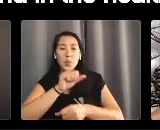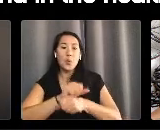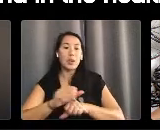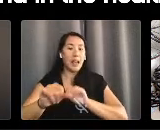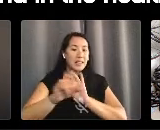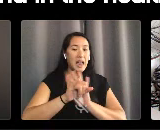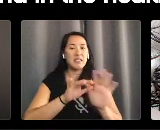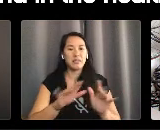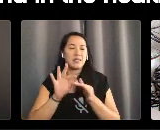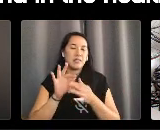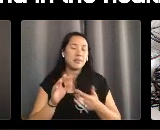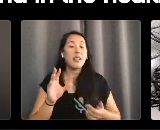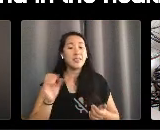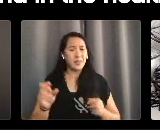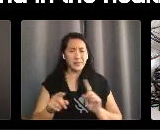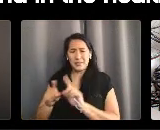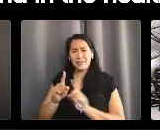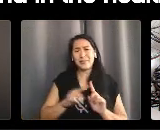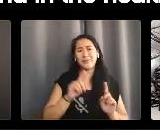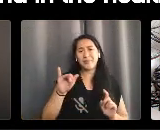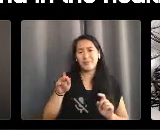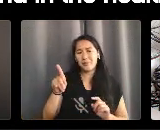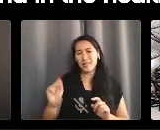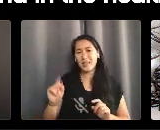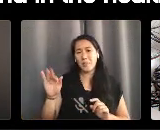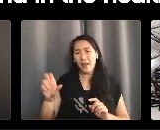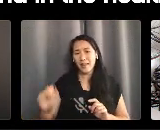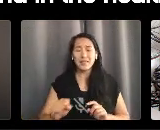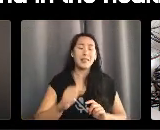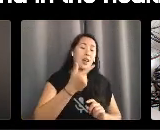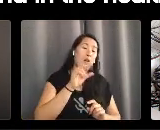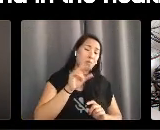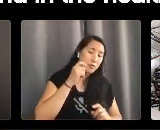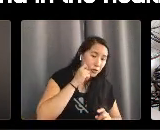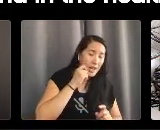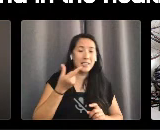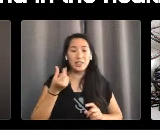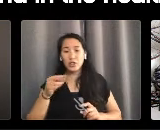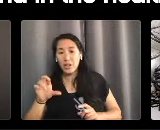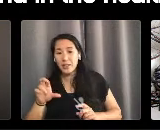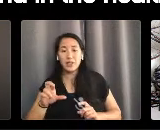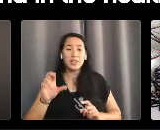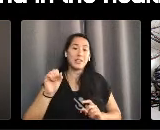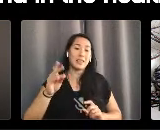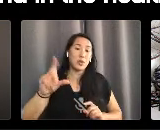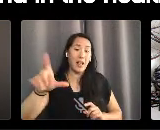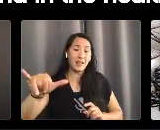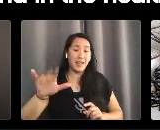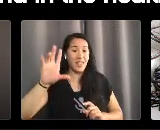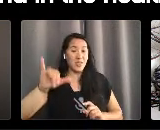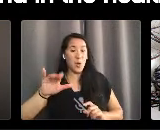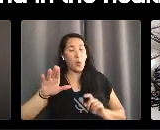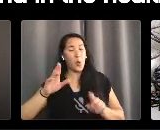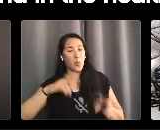different types of implicit biases ranging from categories of race, gender, and sexuality. And these biases often arise as a